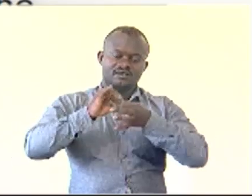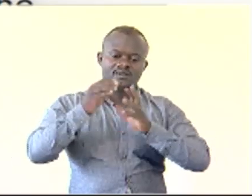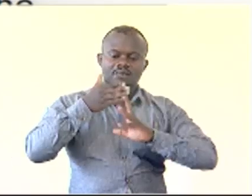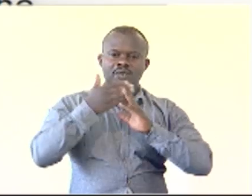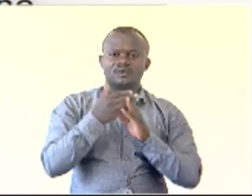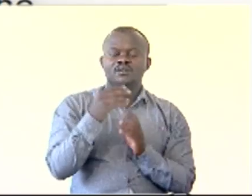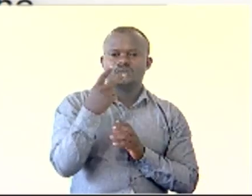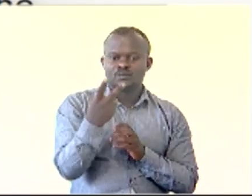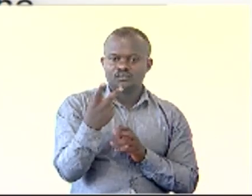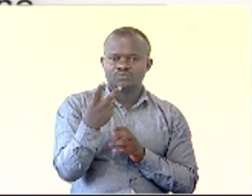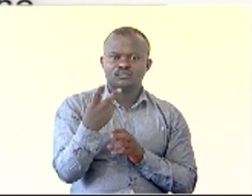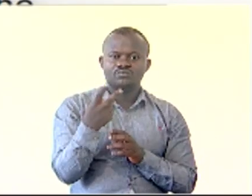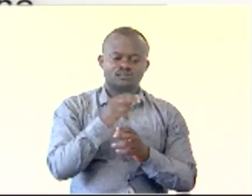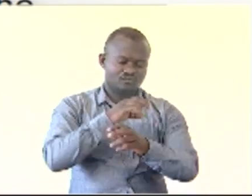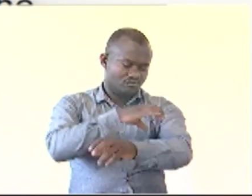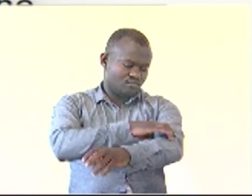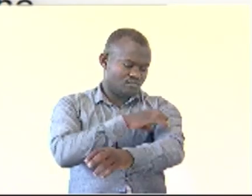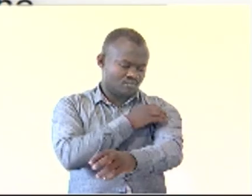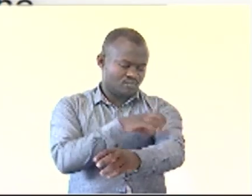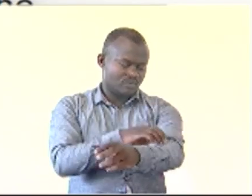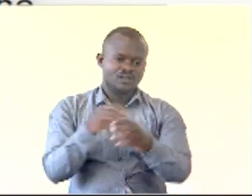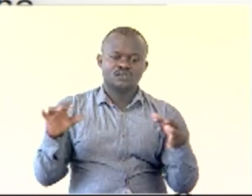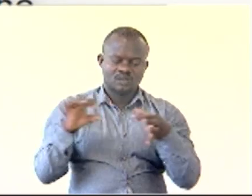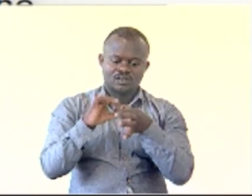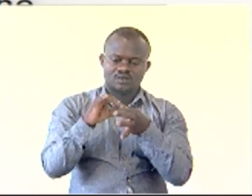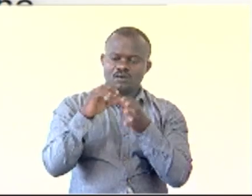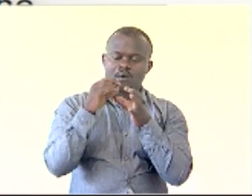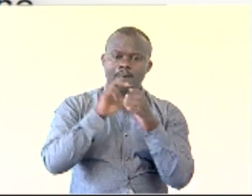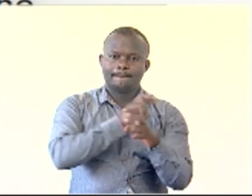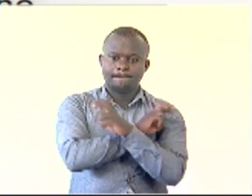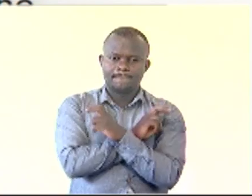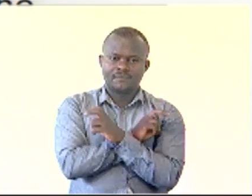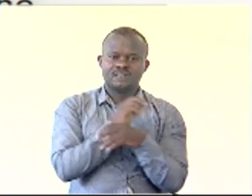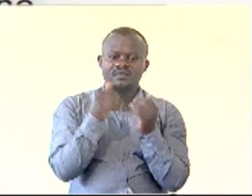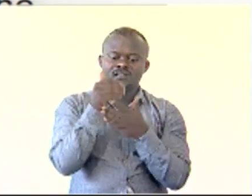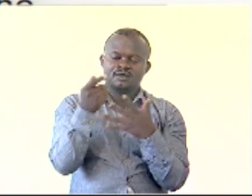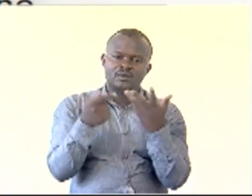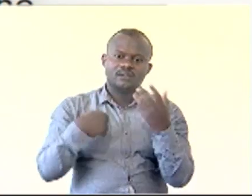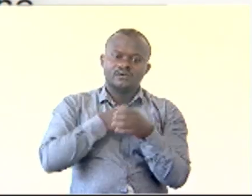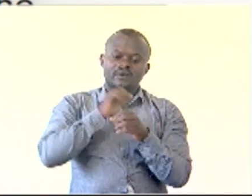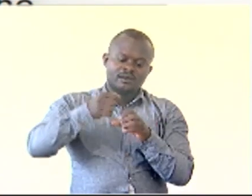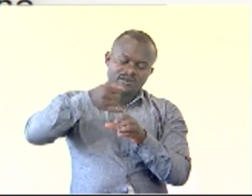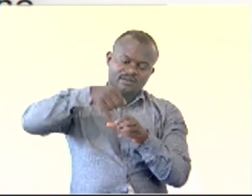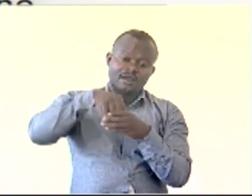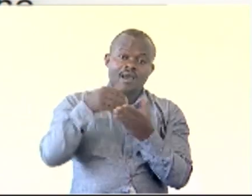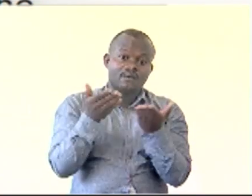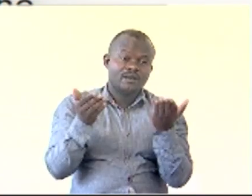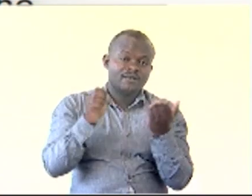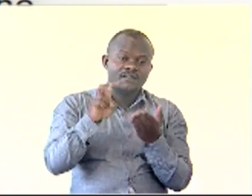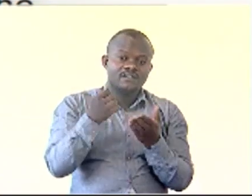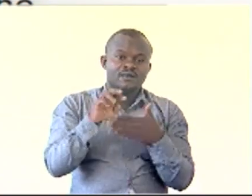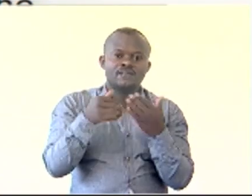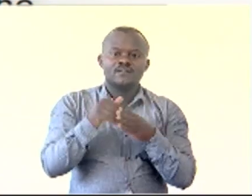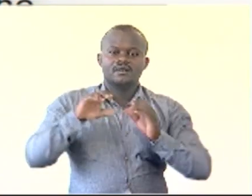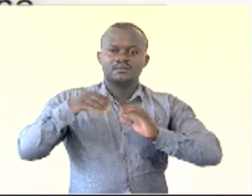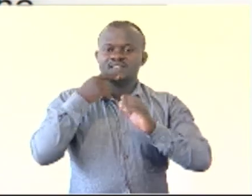2 adjacent bones. When there are 2 adjacent bones, that's where a joint can develop. However, movement